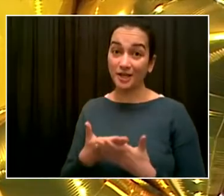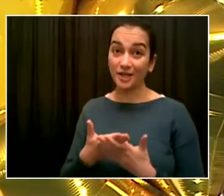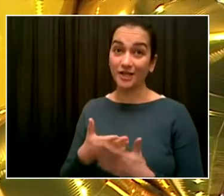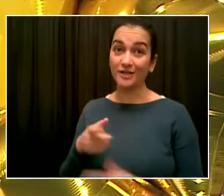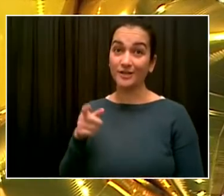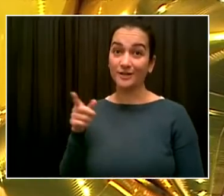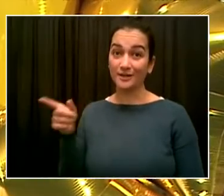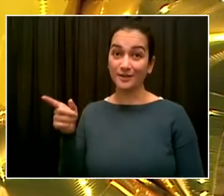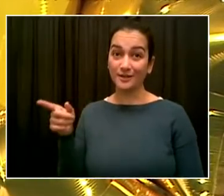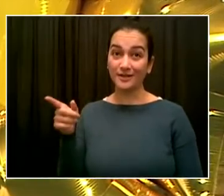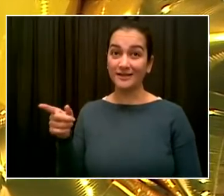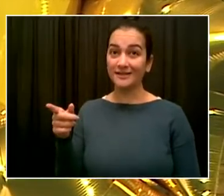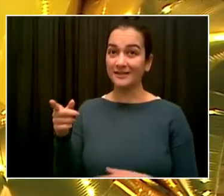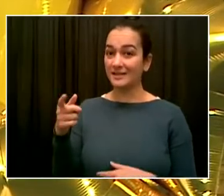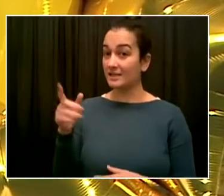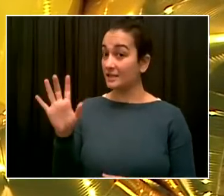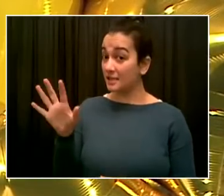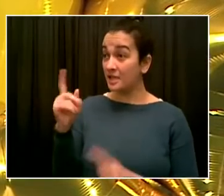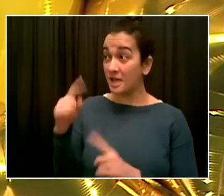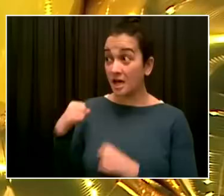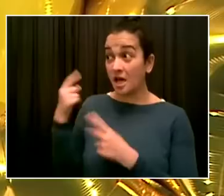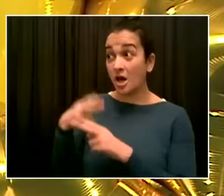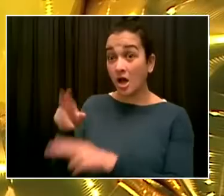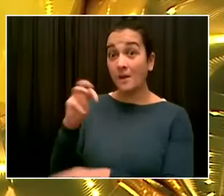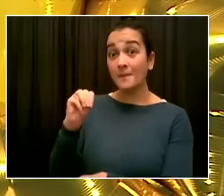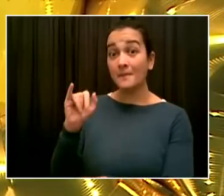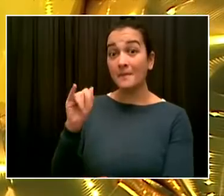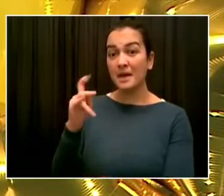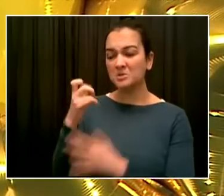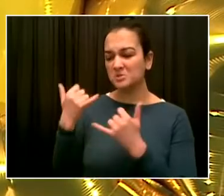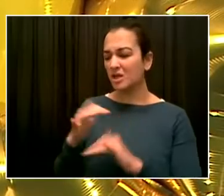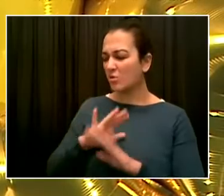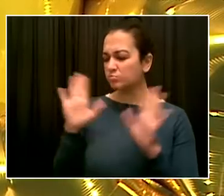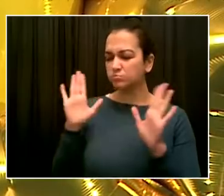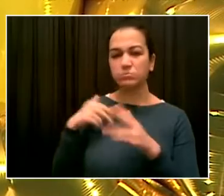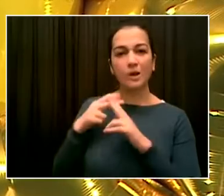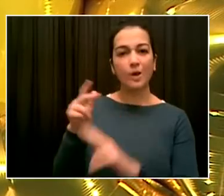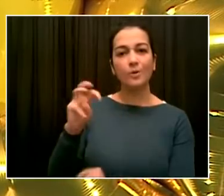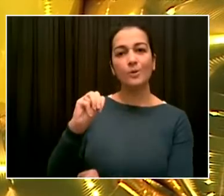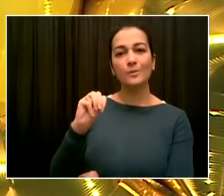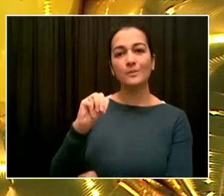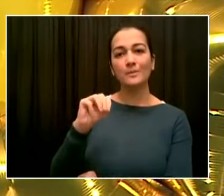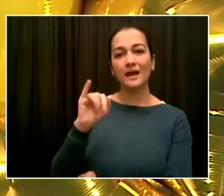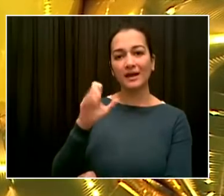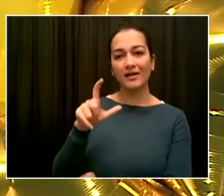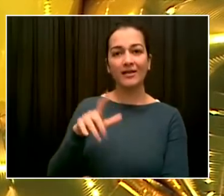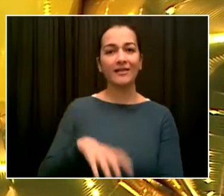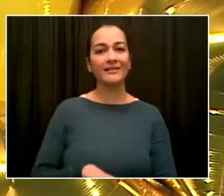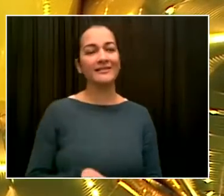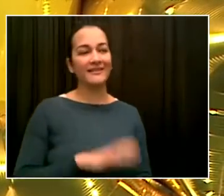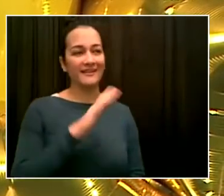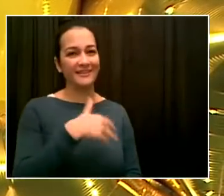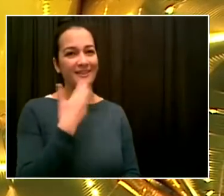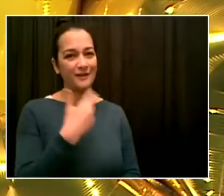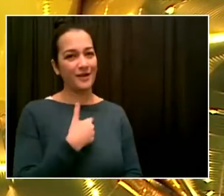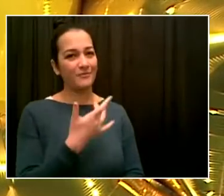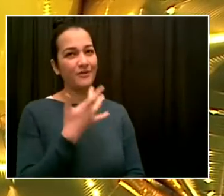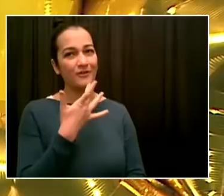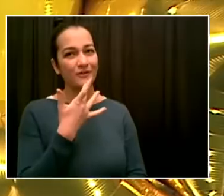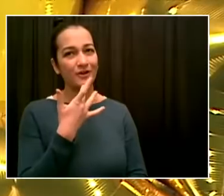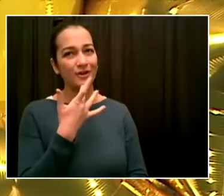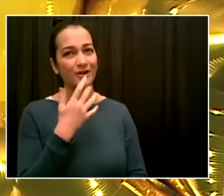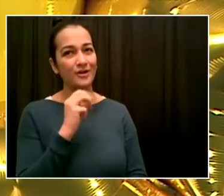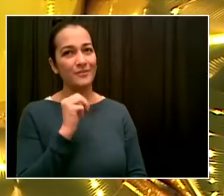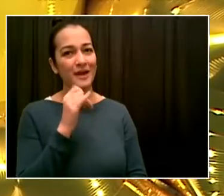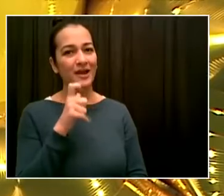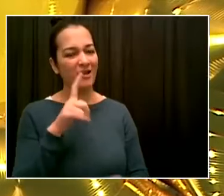My mom will be happy about that. She prefers Michael. I talked to her about this last time we talked. Yeah, about but also